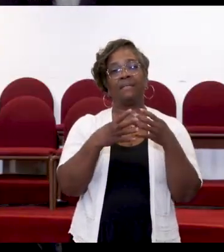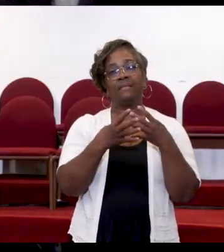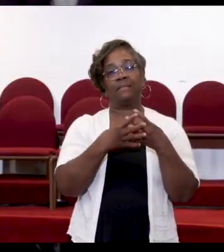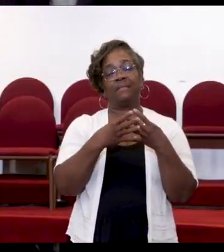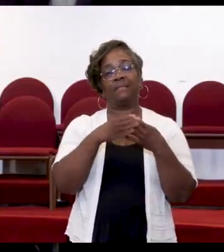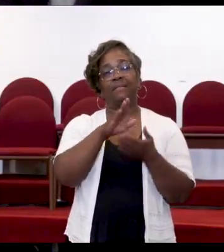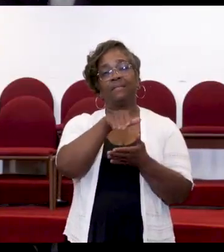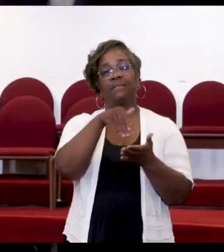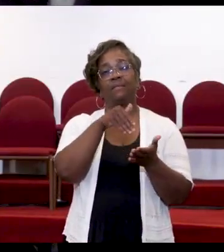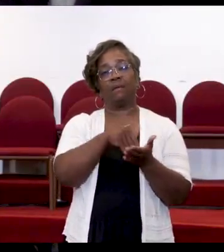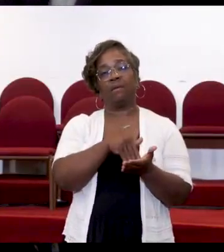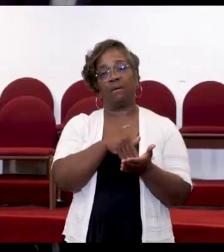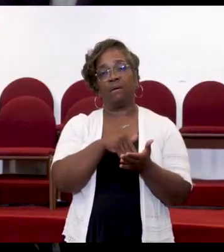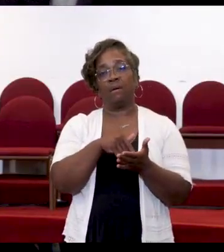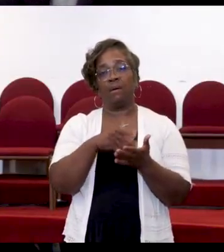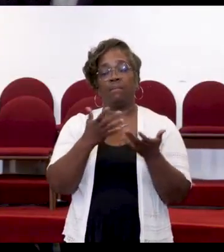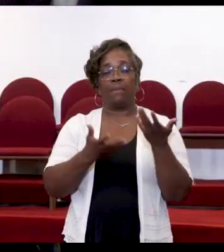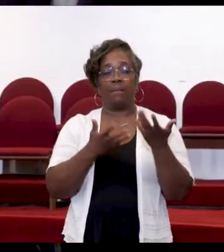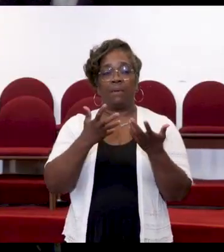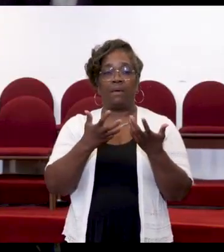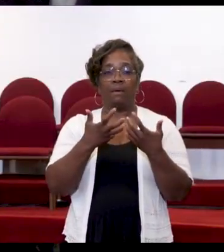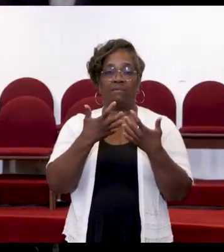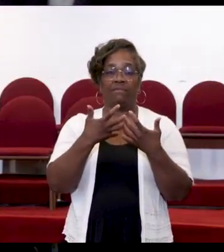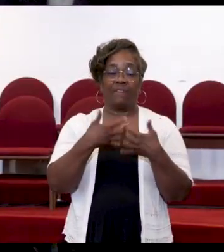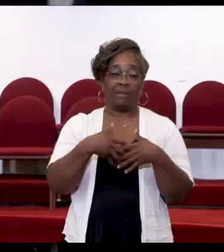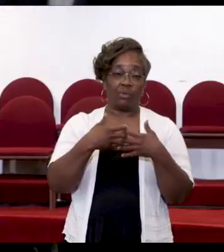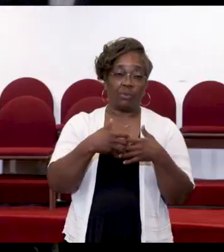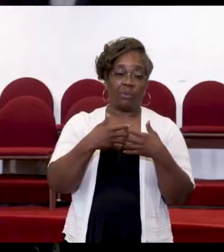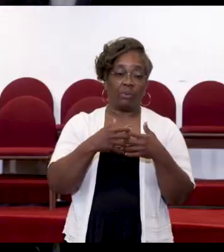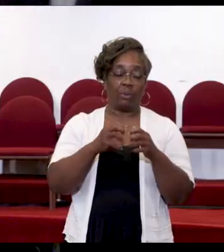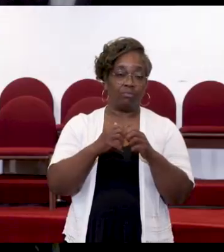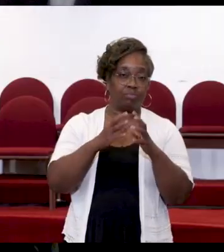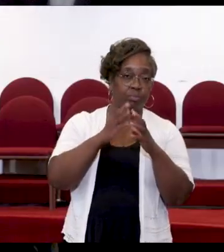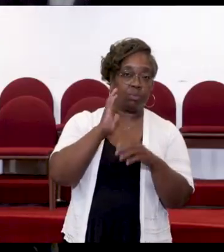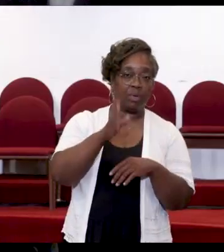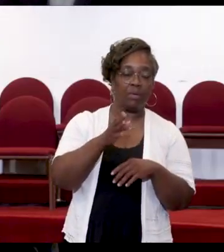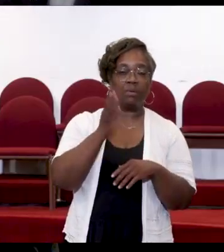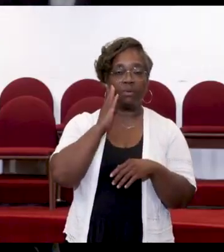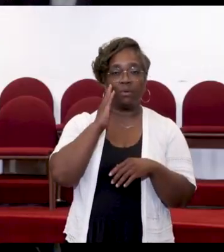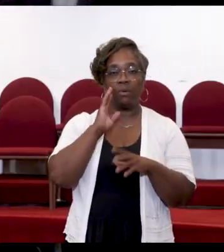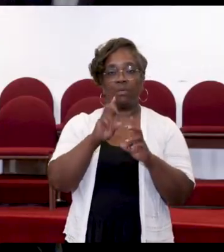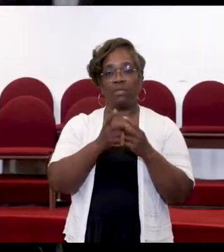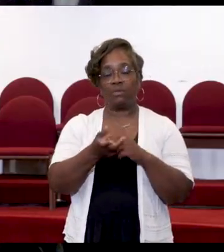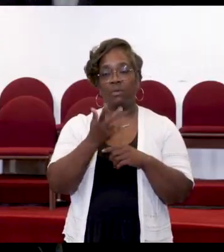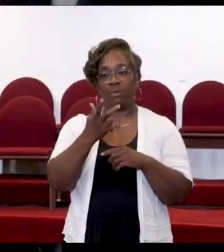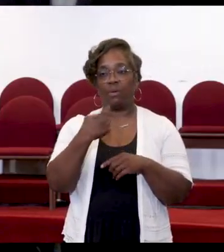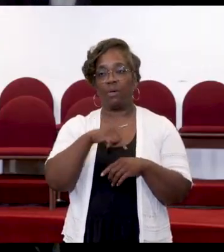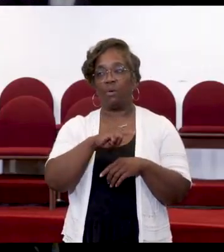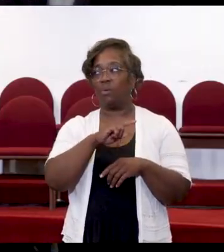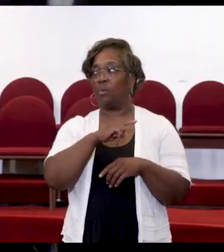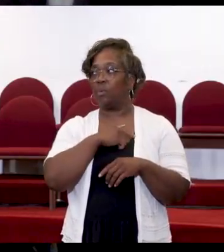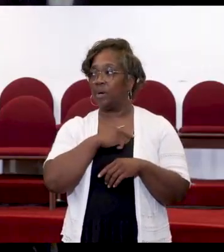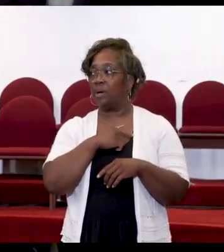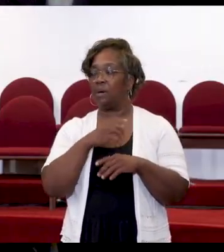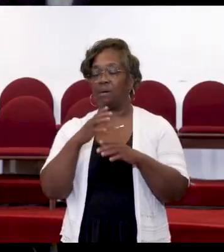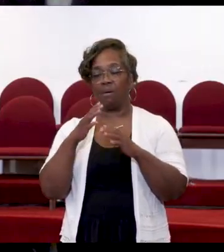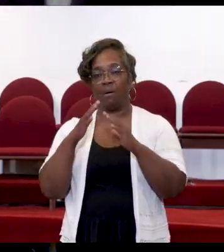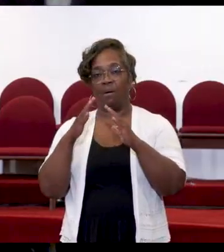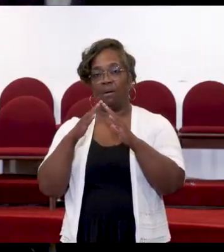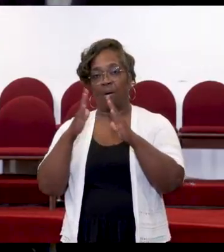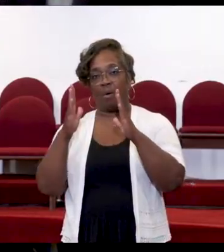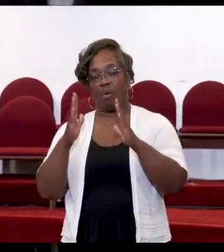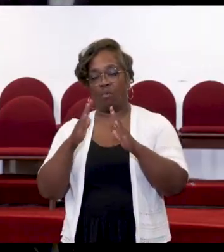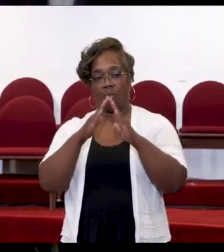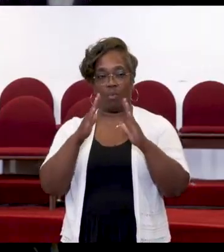that manufacturing may be coming. As you know, District 3, we abut residential and butts heavy industrial. Mm-hmm. This is